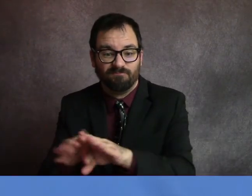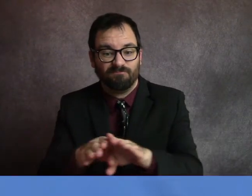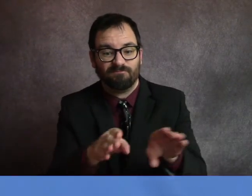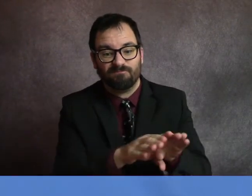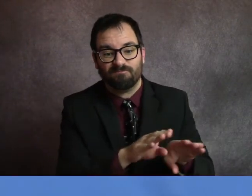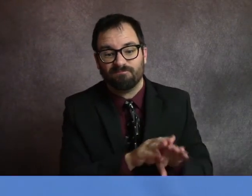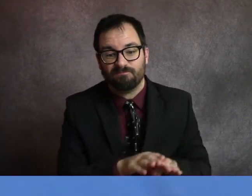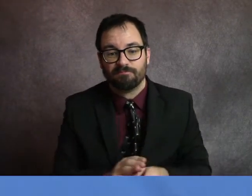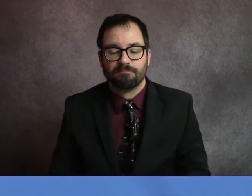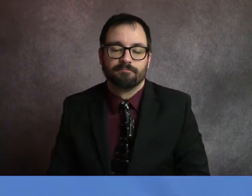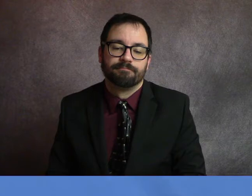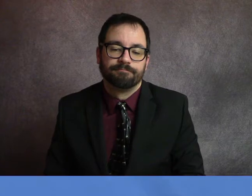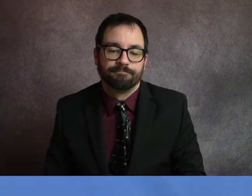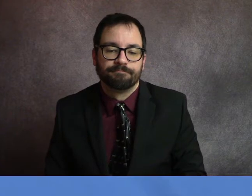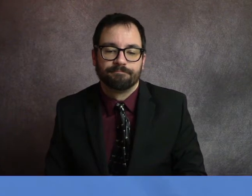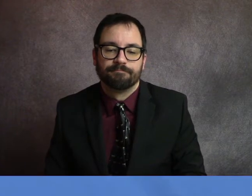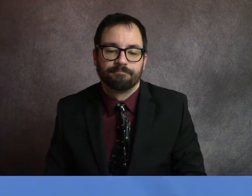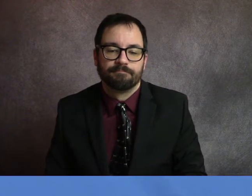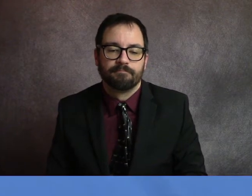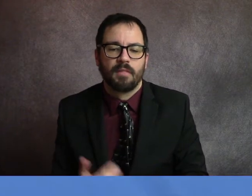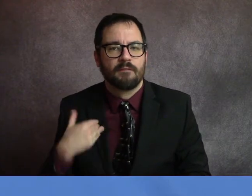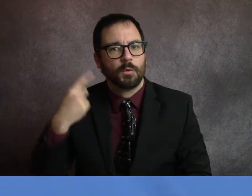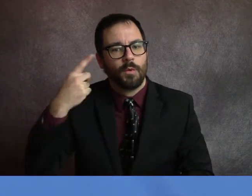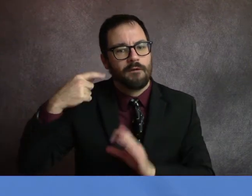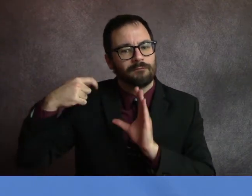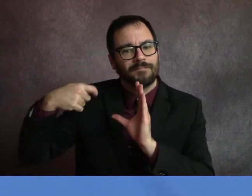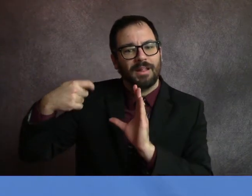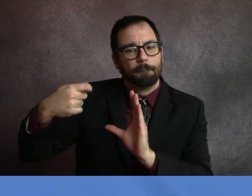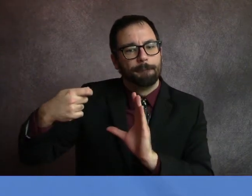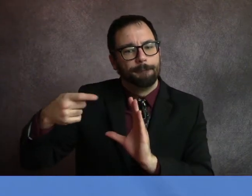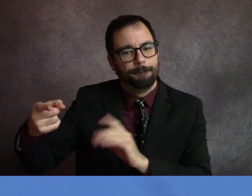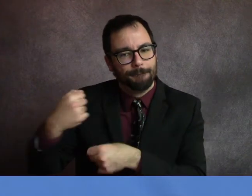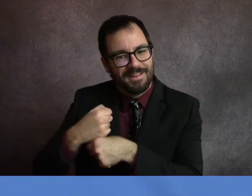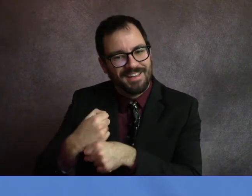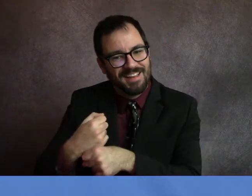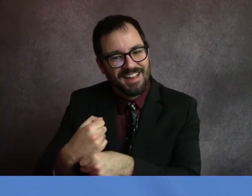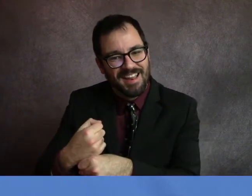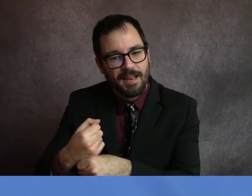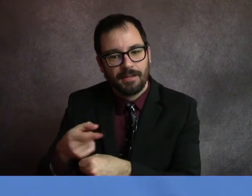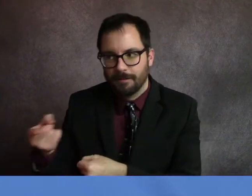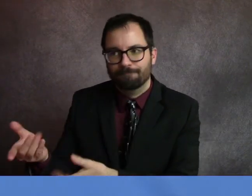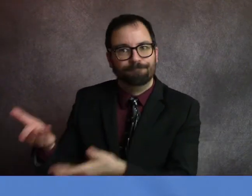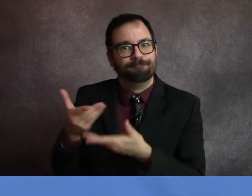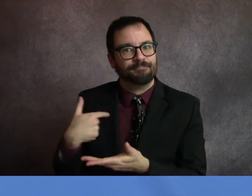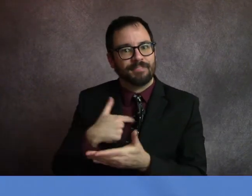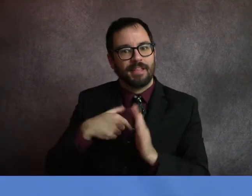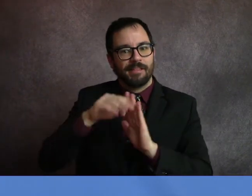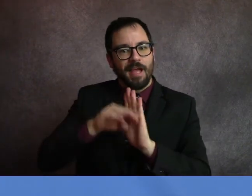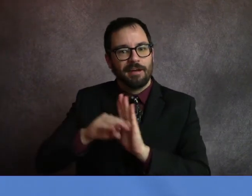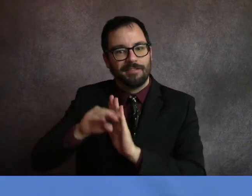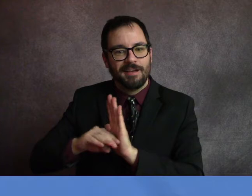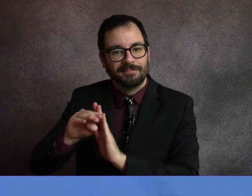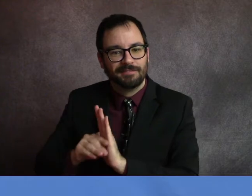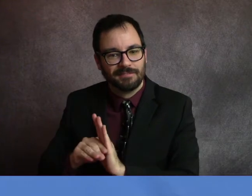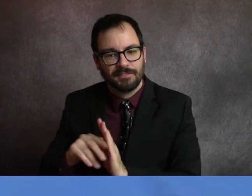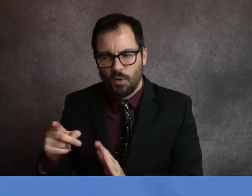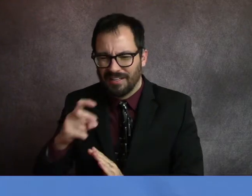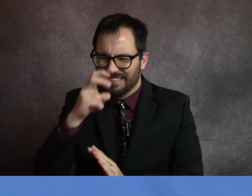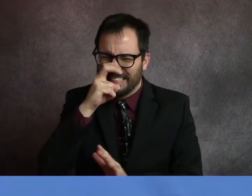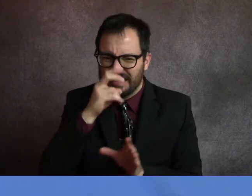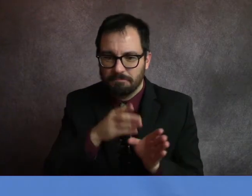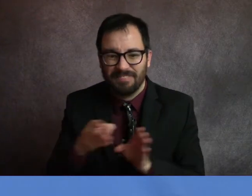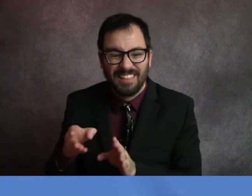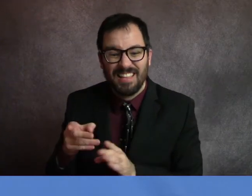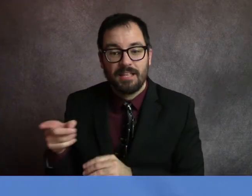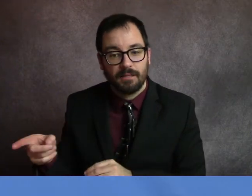affected by this? No, film production won't be. I believe we have one film in Boston, and they presented us with a public health guideline protocol, so they have a really stringent plan in